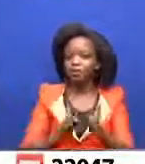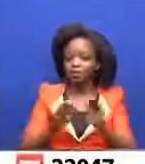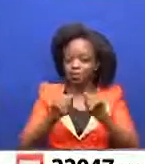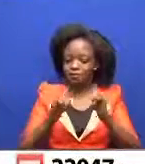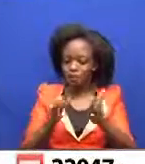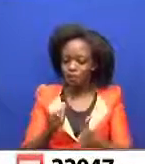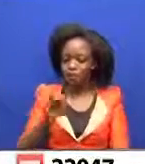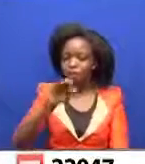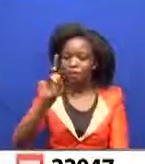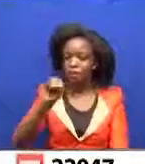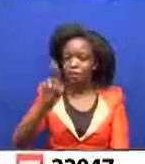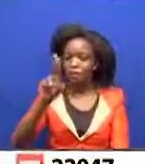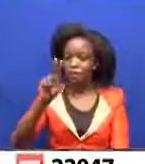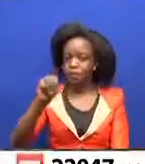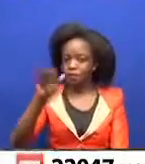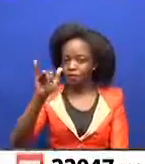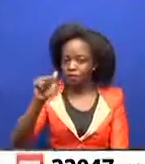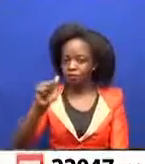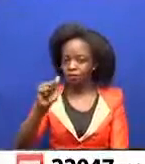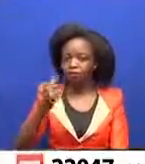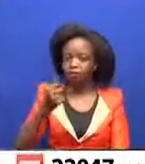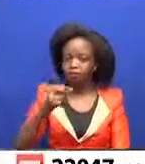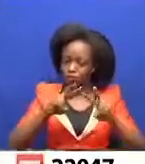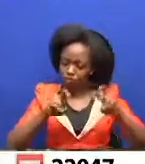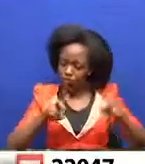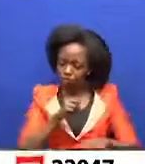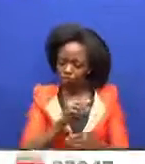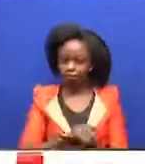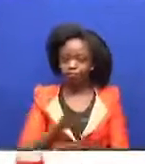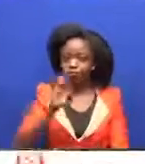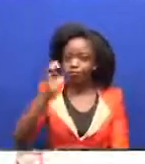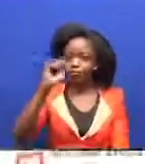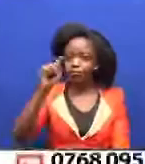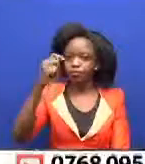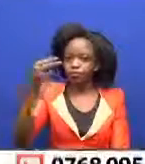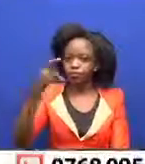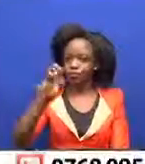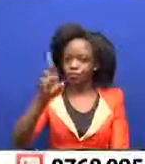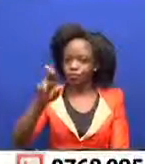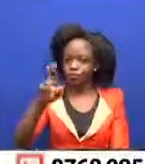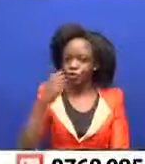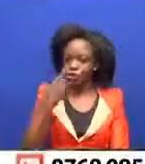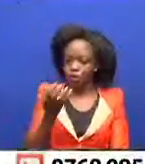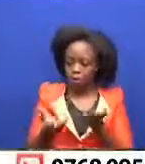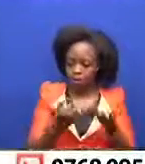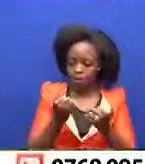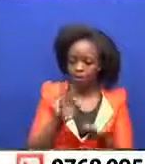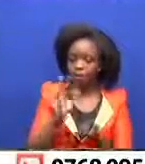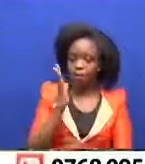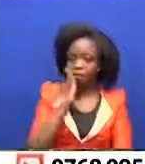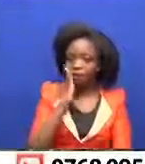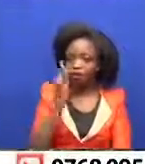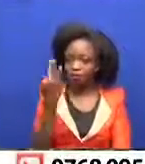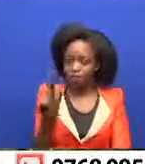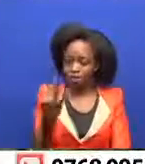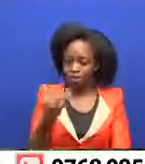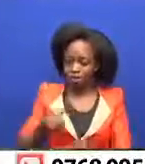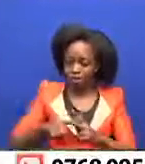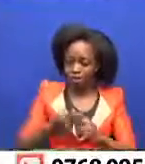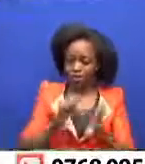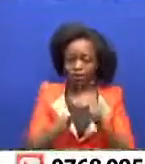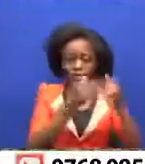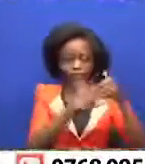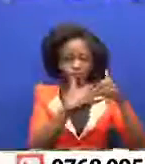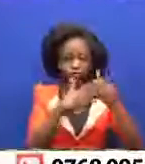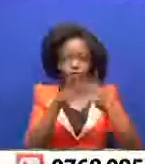Munya amekuwa anawaingilia. Esther Kinywa, a mother of three who has been into tea farming since the year 1991, confesses